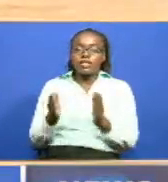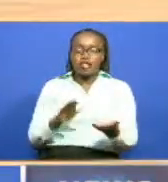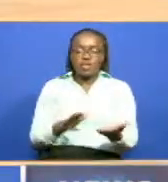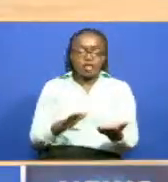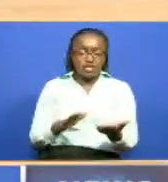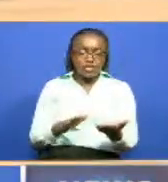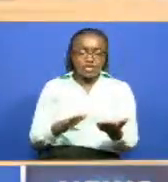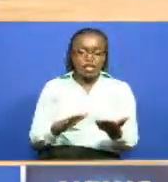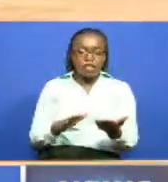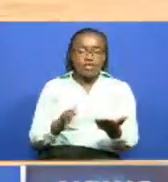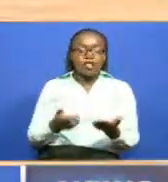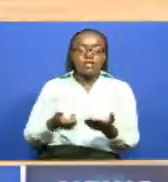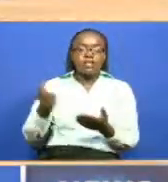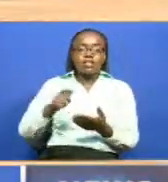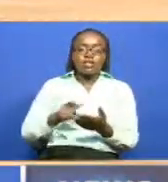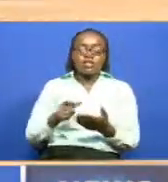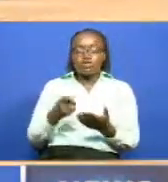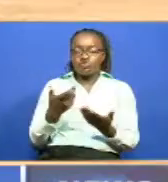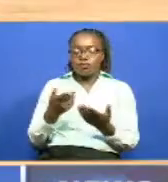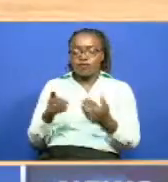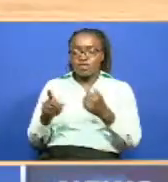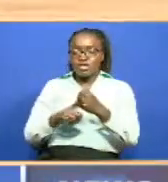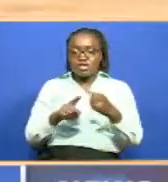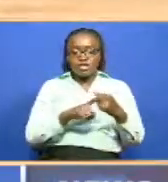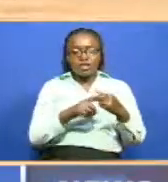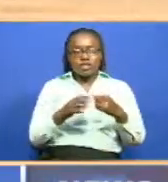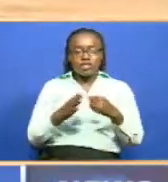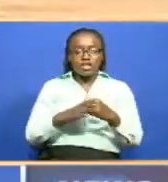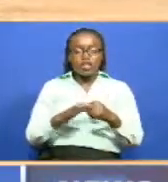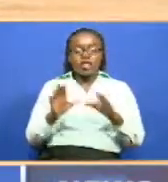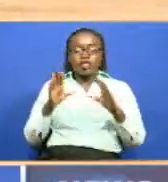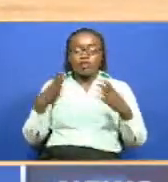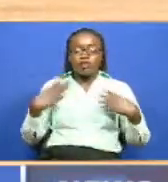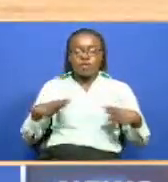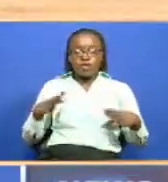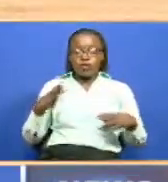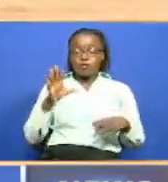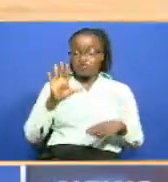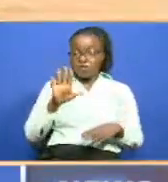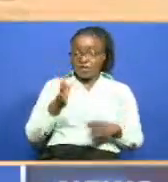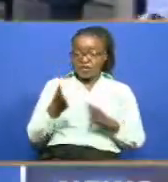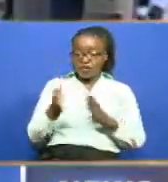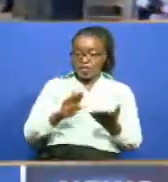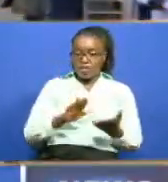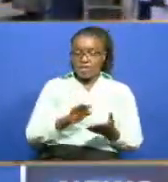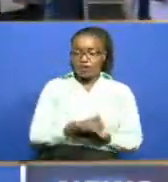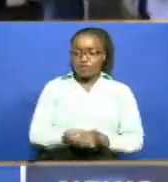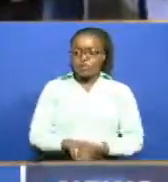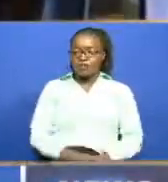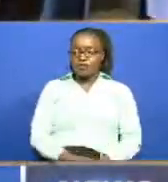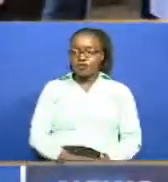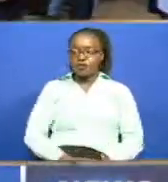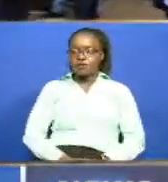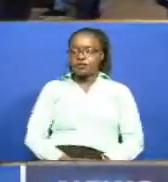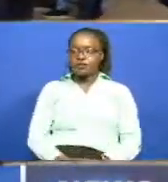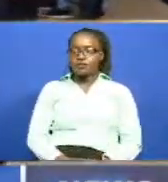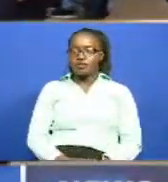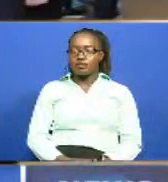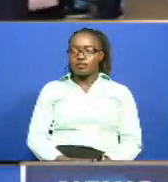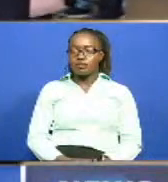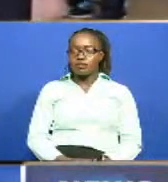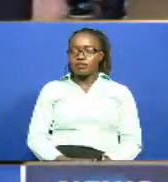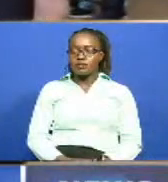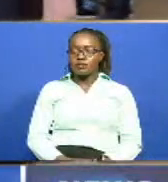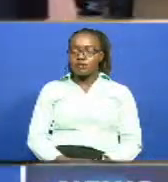also increased to 669 after 5 people succumbed to the virus. For Channel 1 News, I am Emily K. Bade.